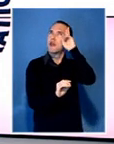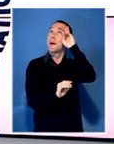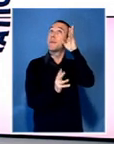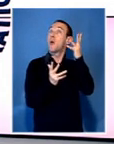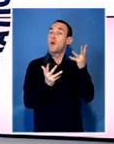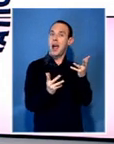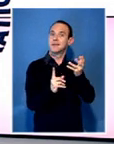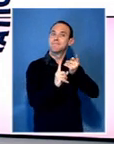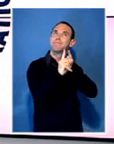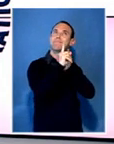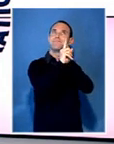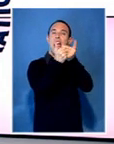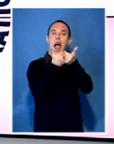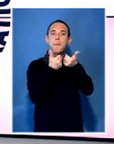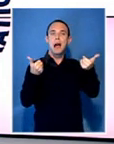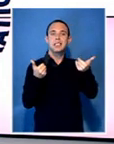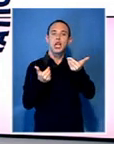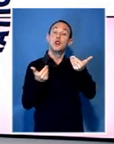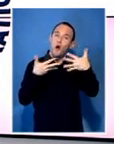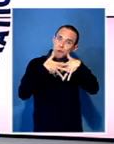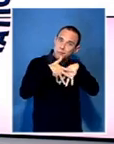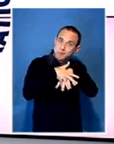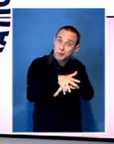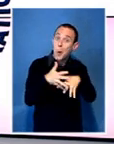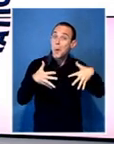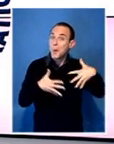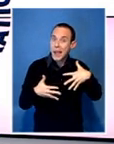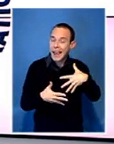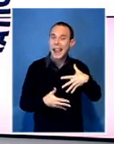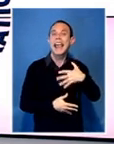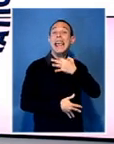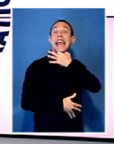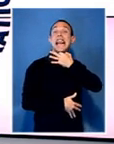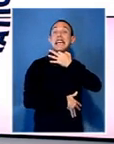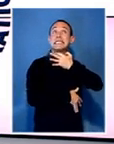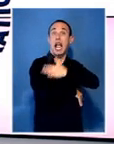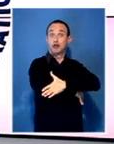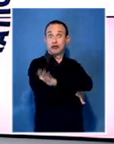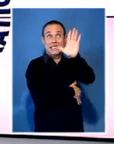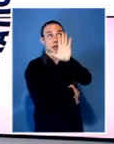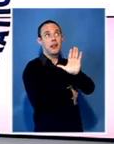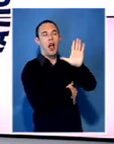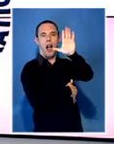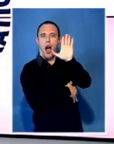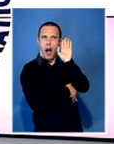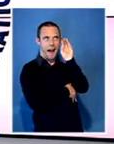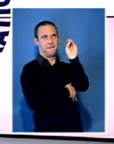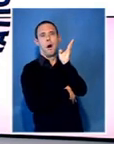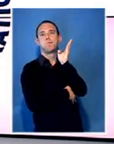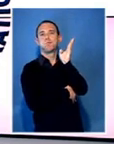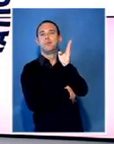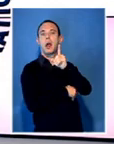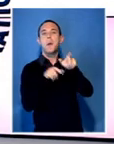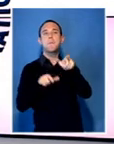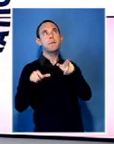in Britain have gone online so that the history of the movement can be preserved and accessed by everybody. The digitization of